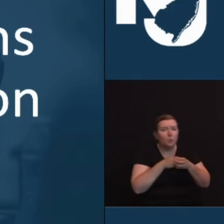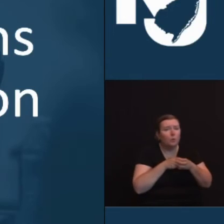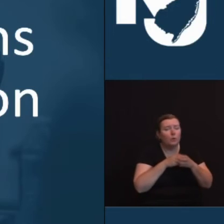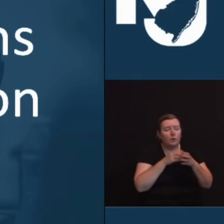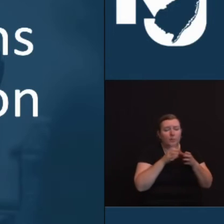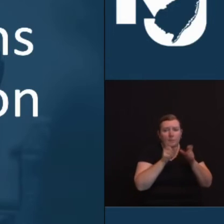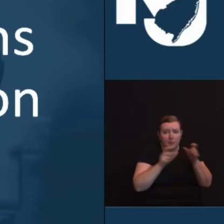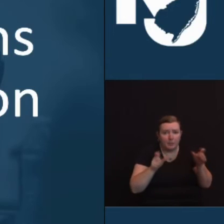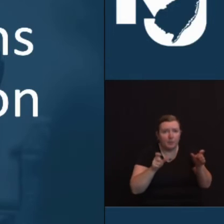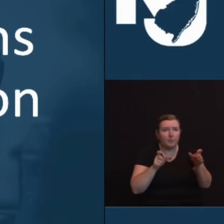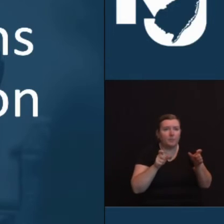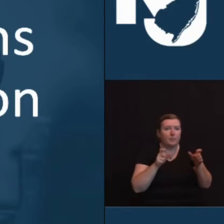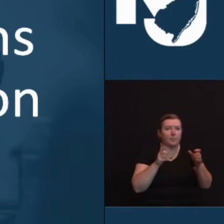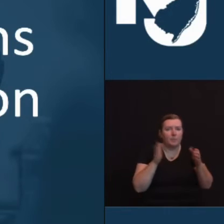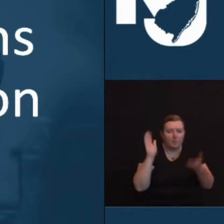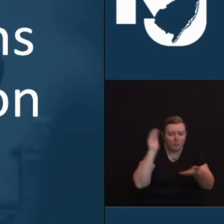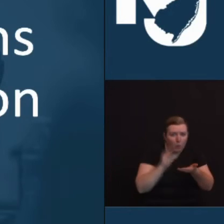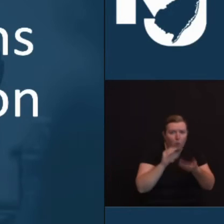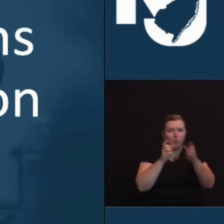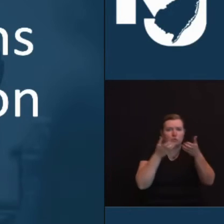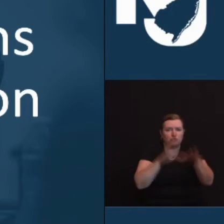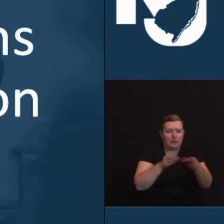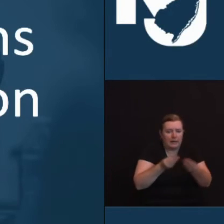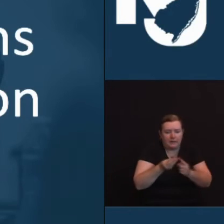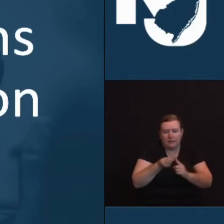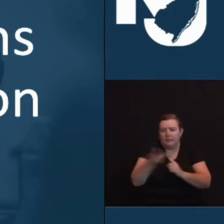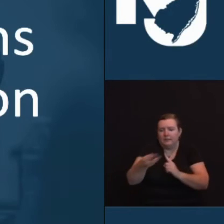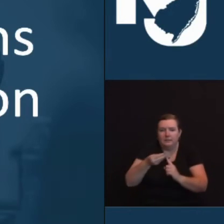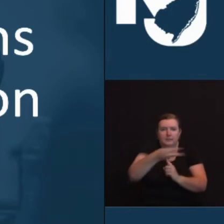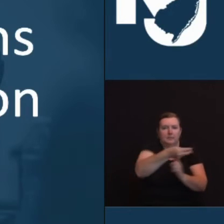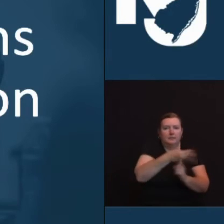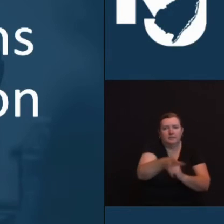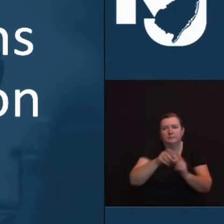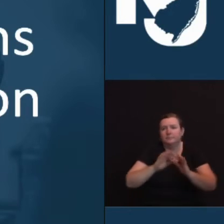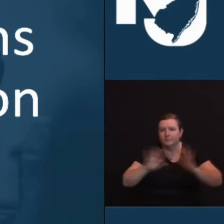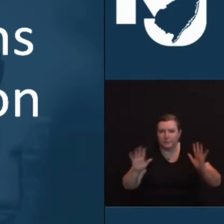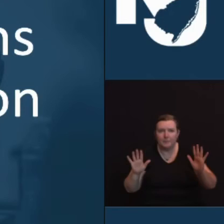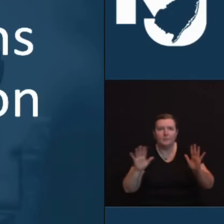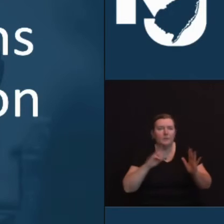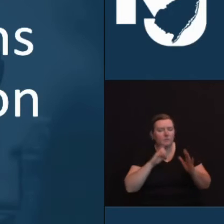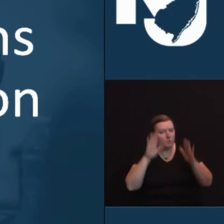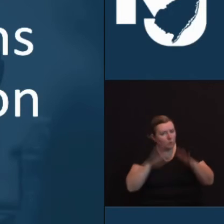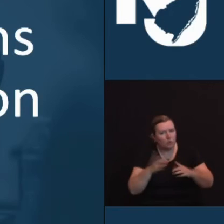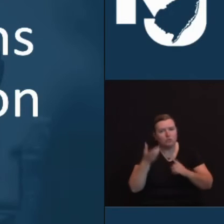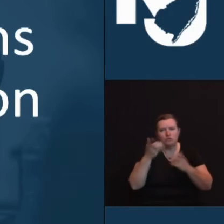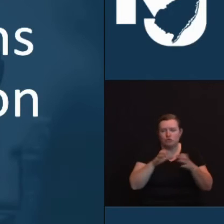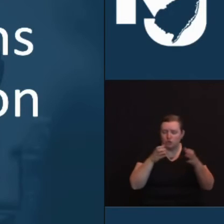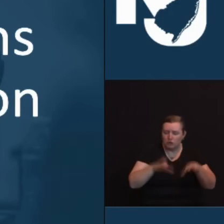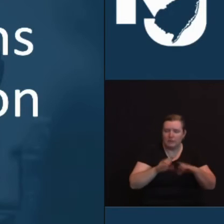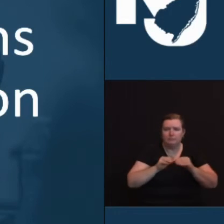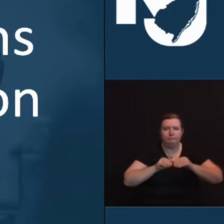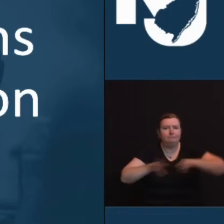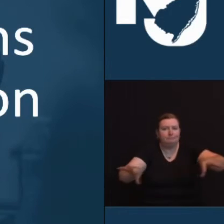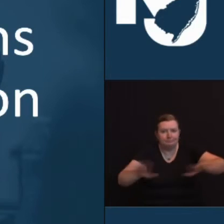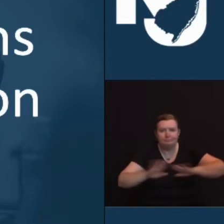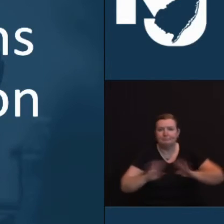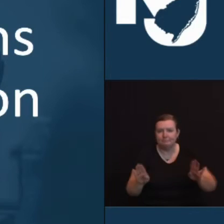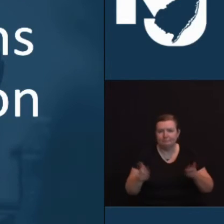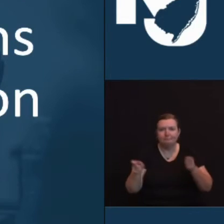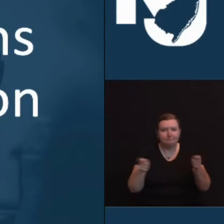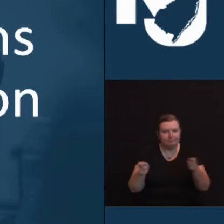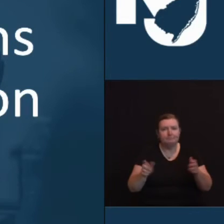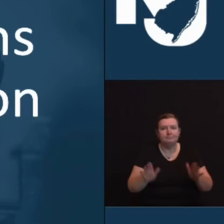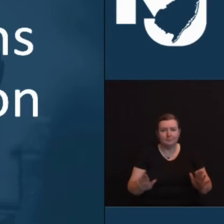ones at risk. It is that simple. As for indoor sports practices or competitions, they will be allowed to exceed the